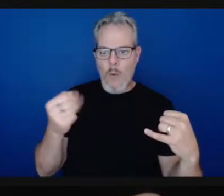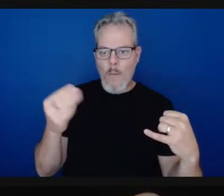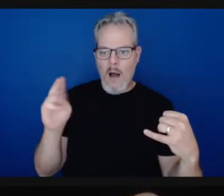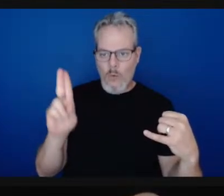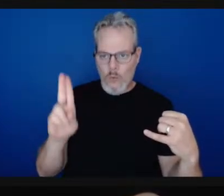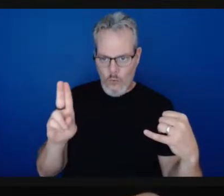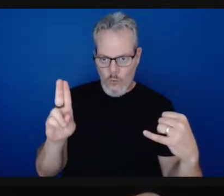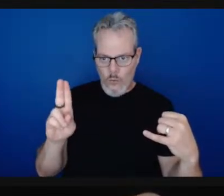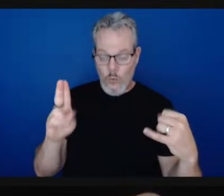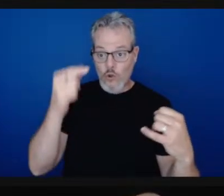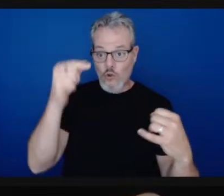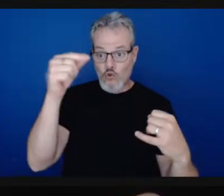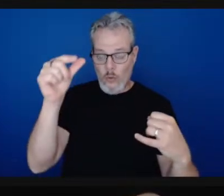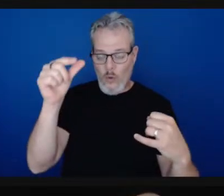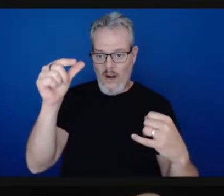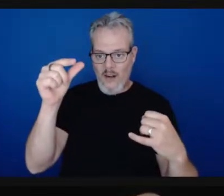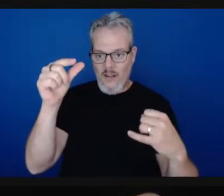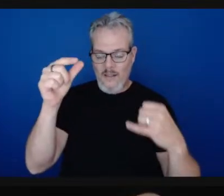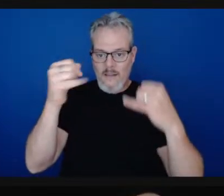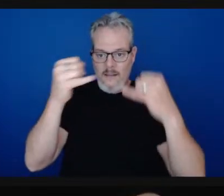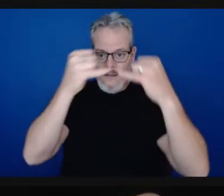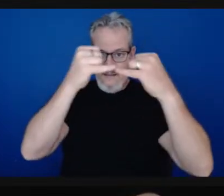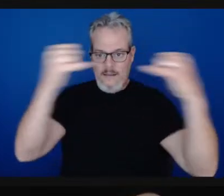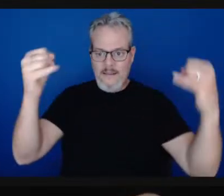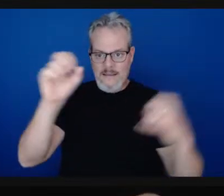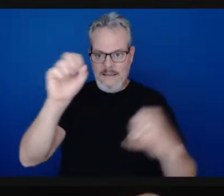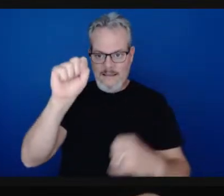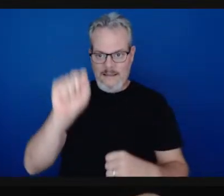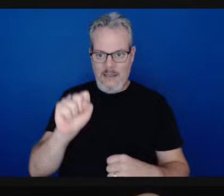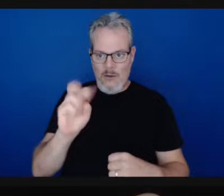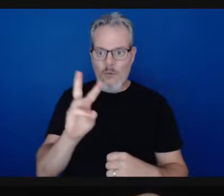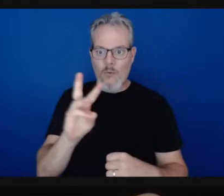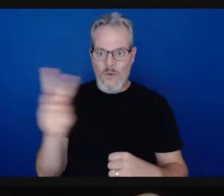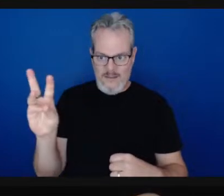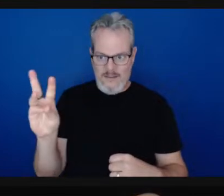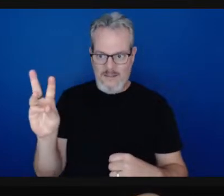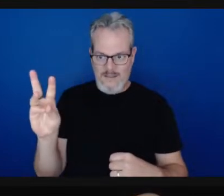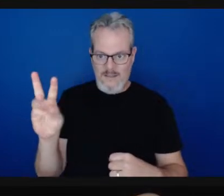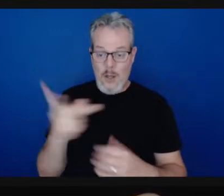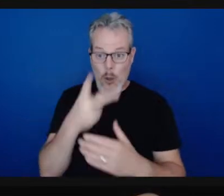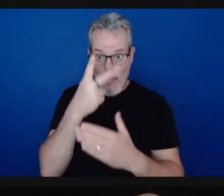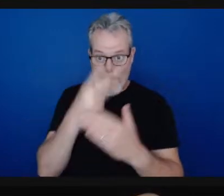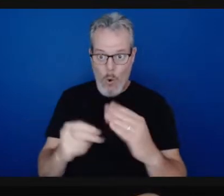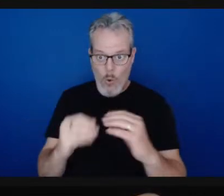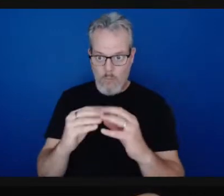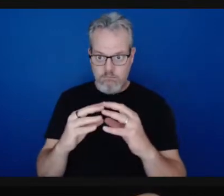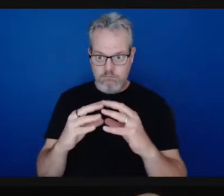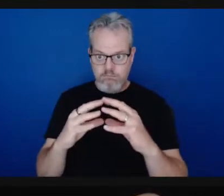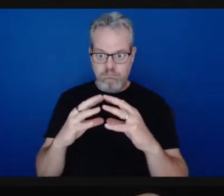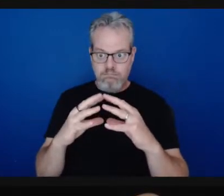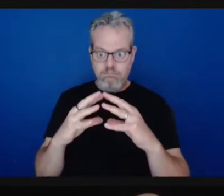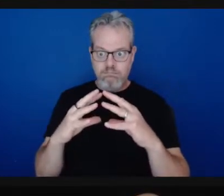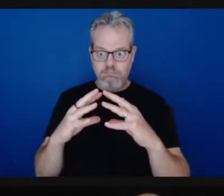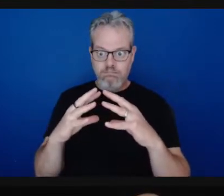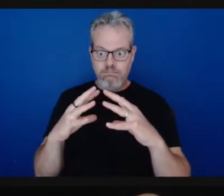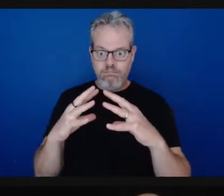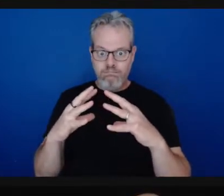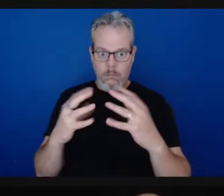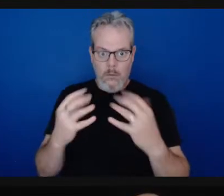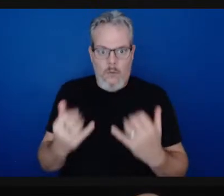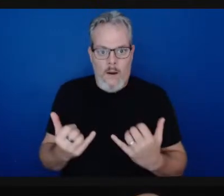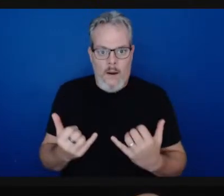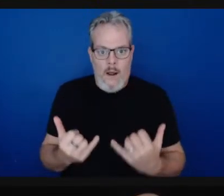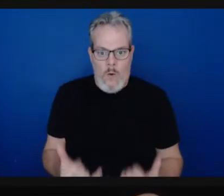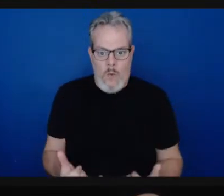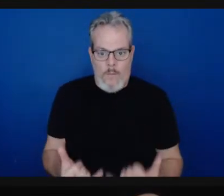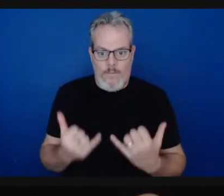west. That's been the intrusion area. And they are presently both inflating at the moment. So